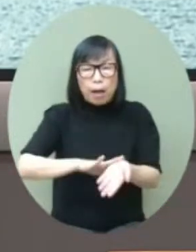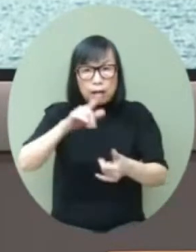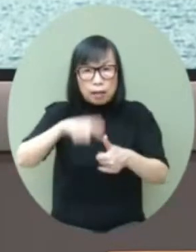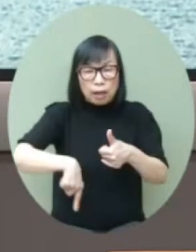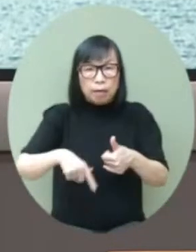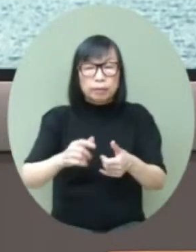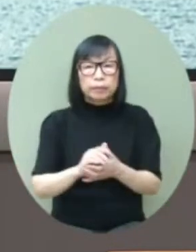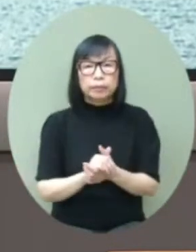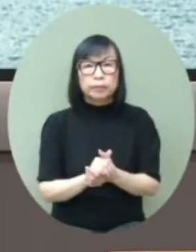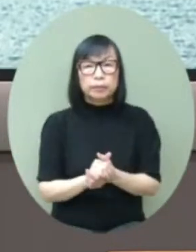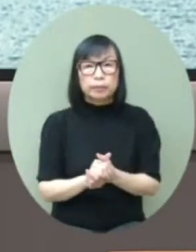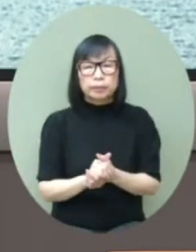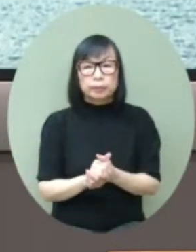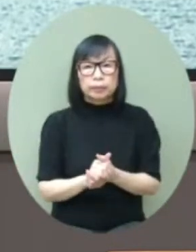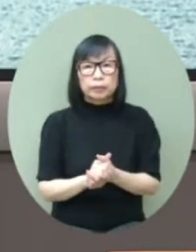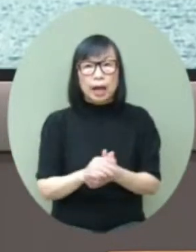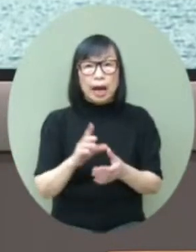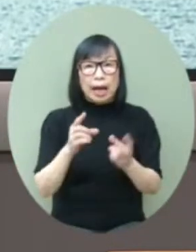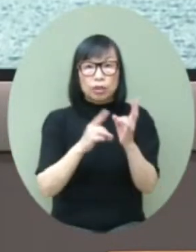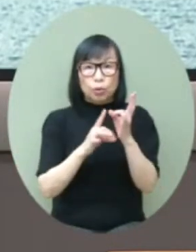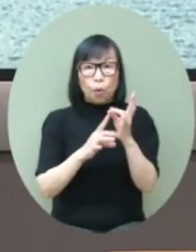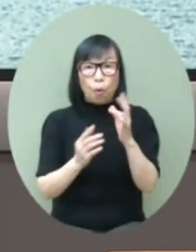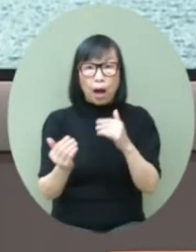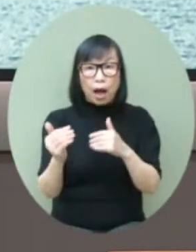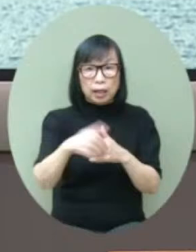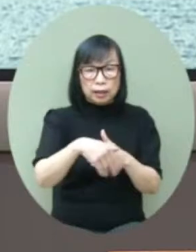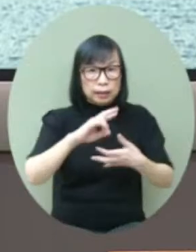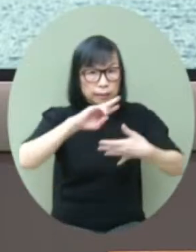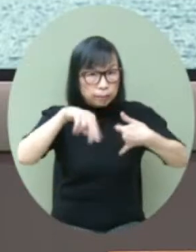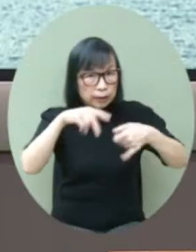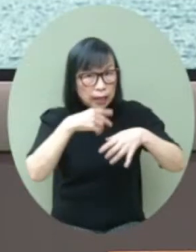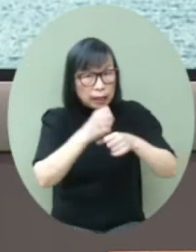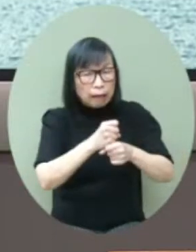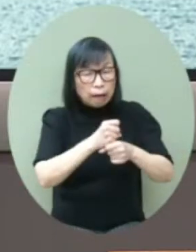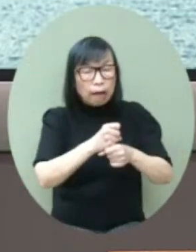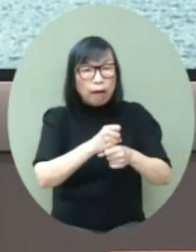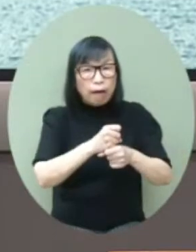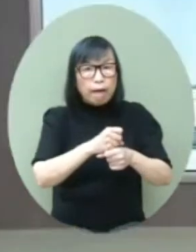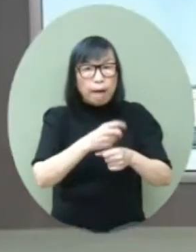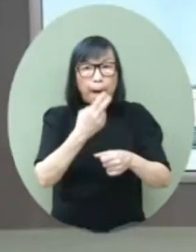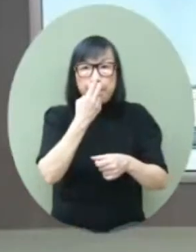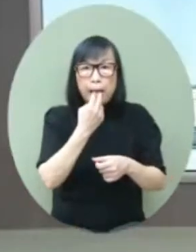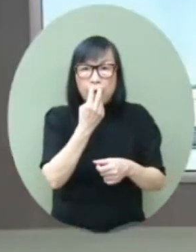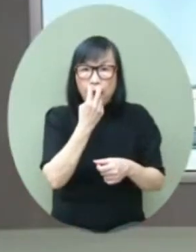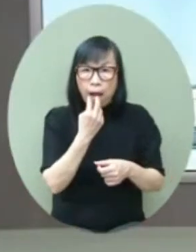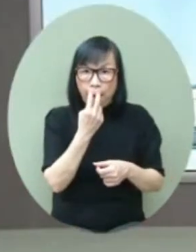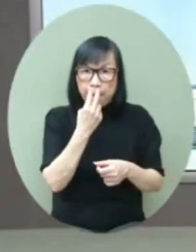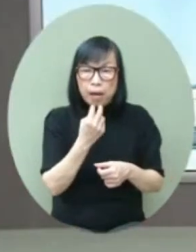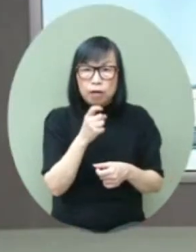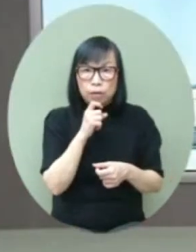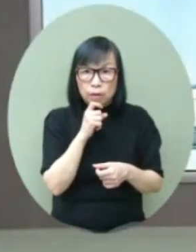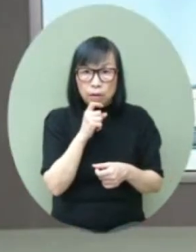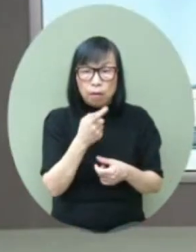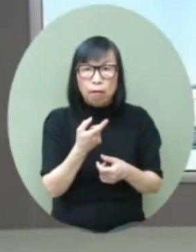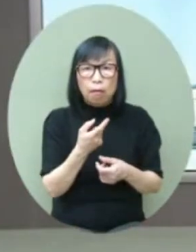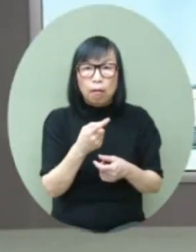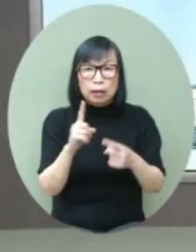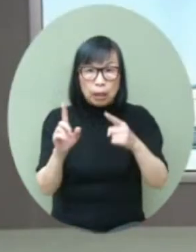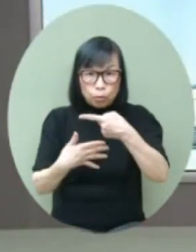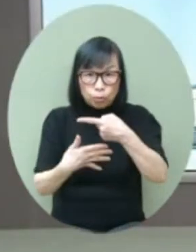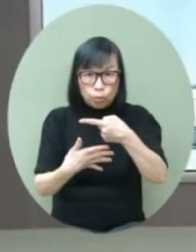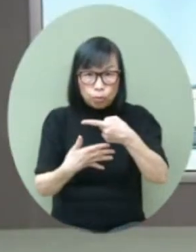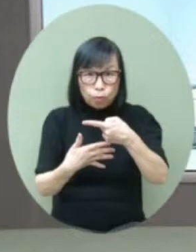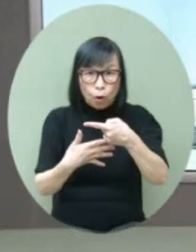this is a pediatric patient infected with COVID, and at Pennis Bay,